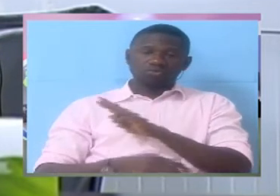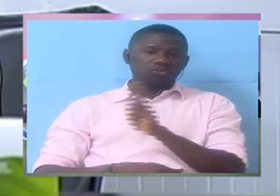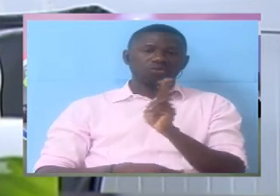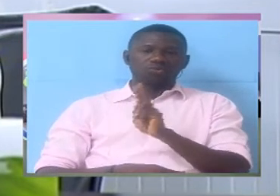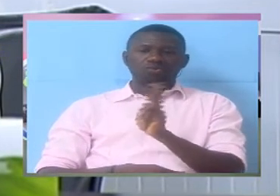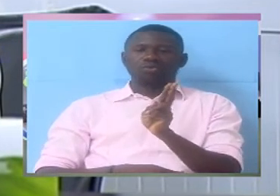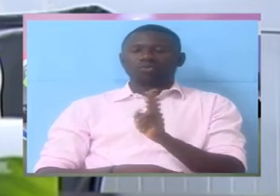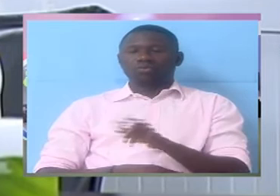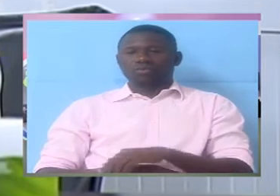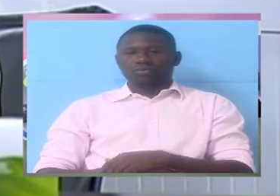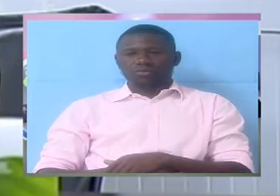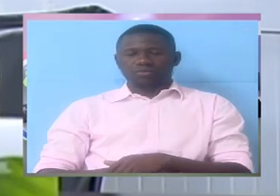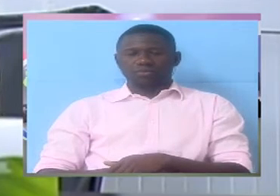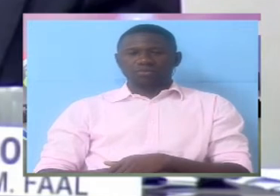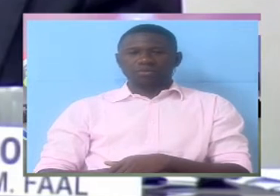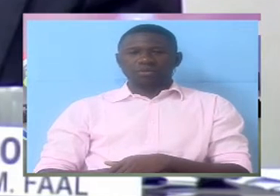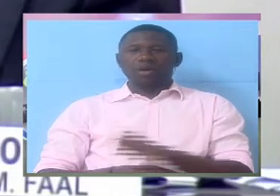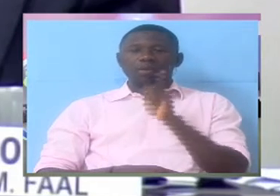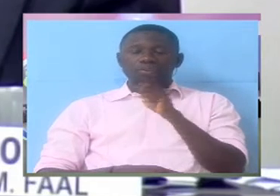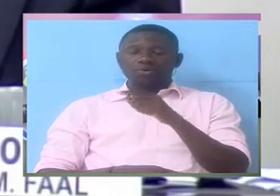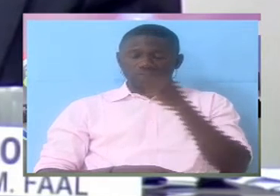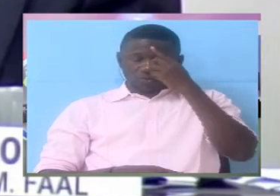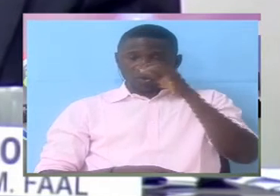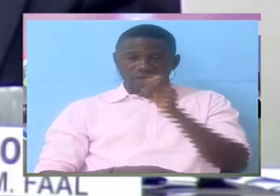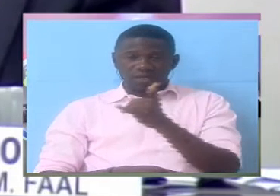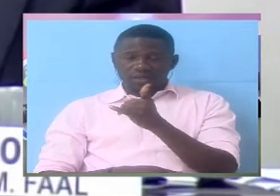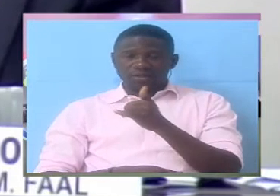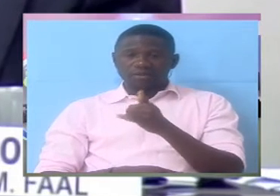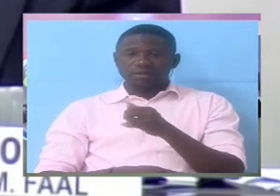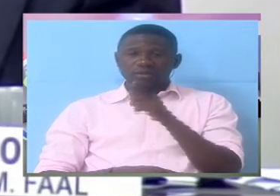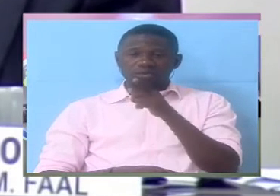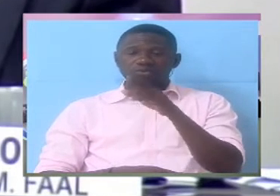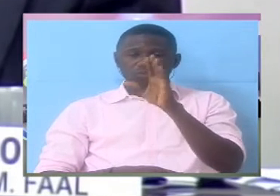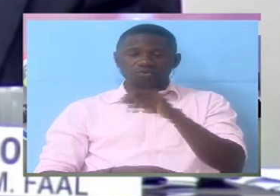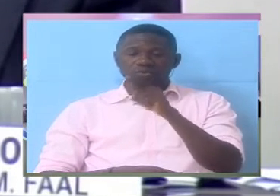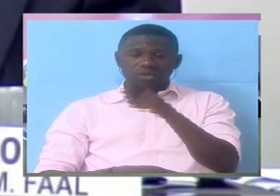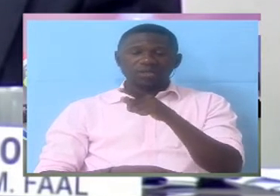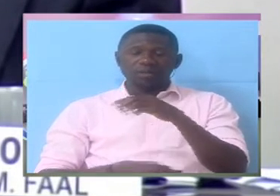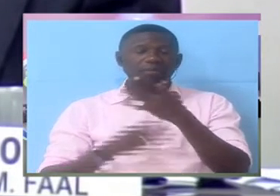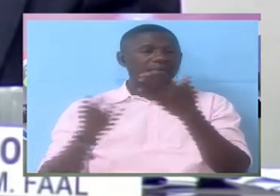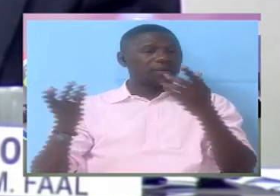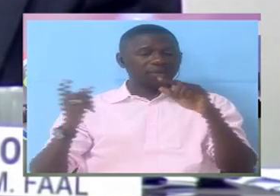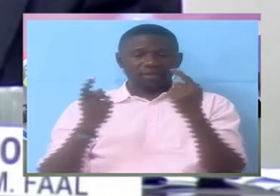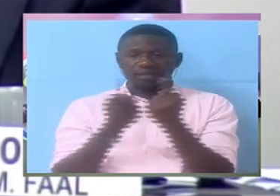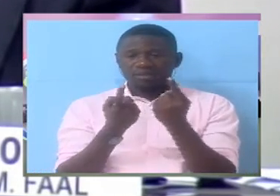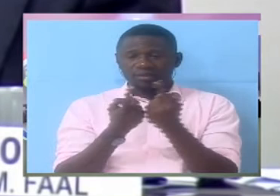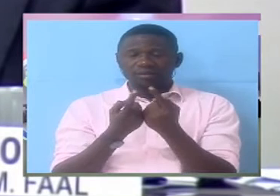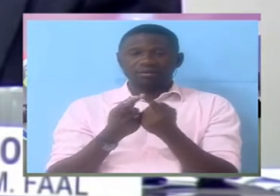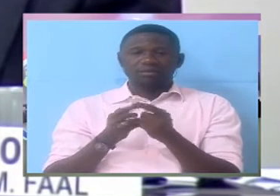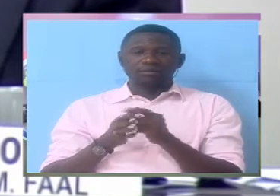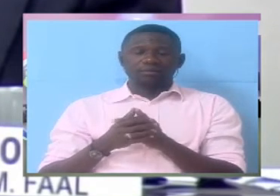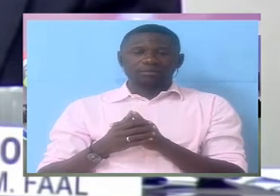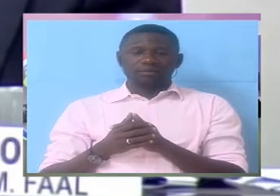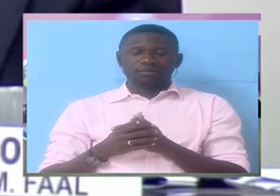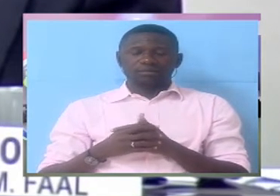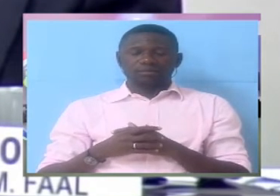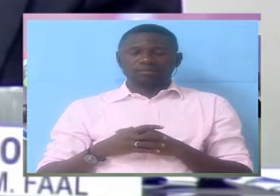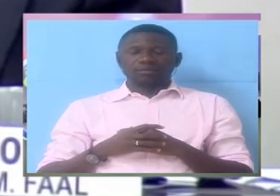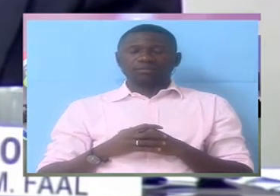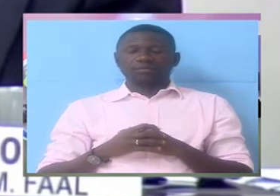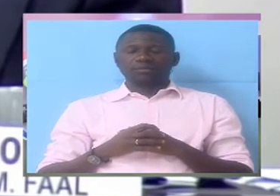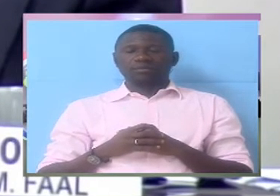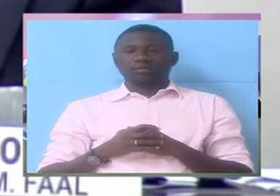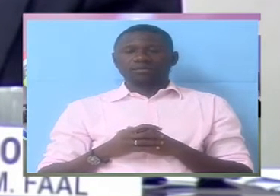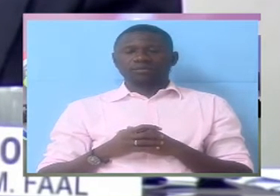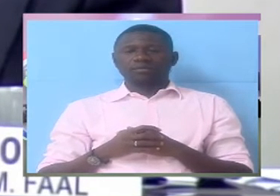kolugula nya bele mude. Would you agree in men that you did that in many cases? Arrive son na nyin nalako alko gele nya